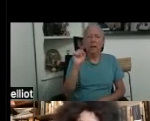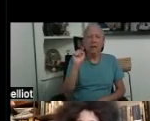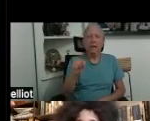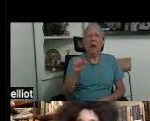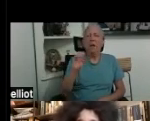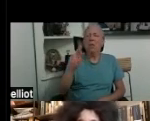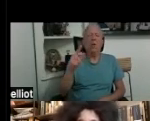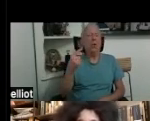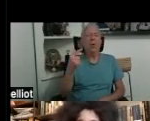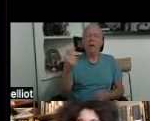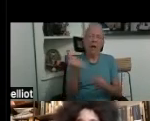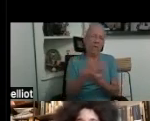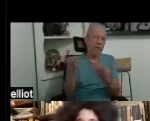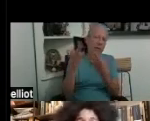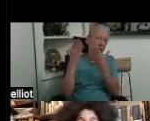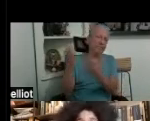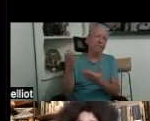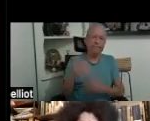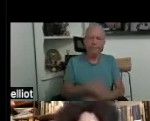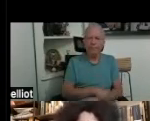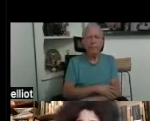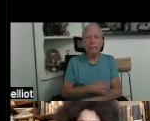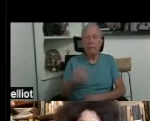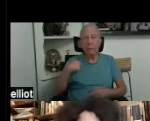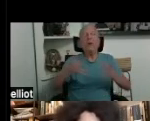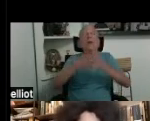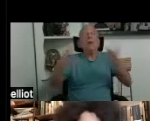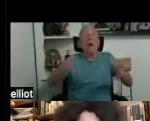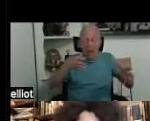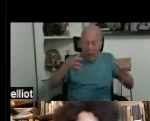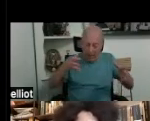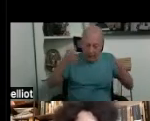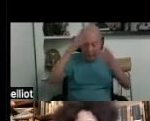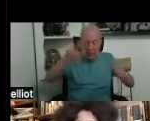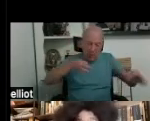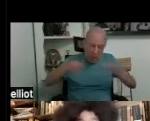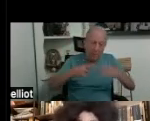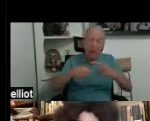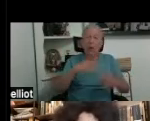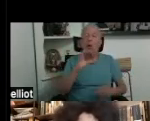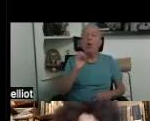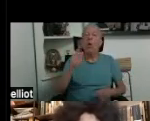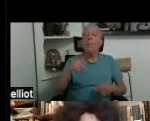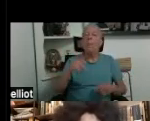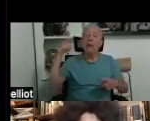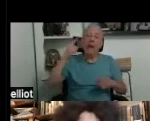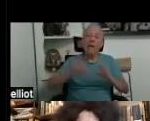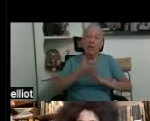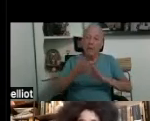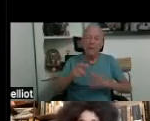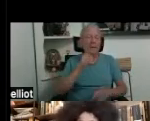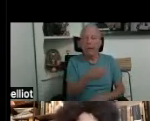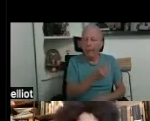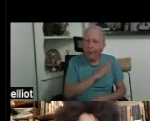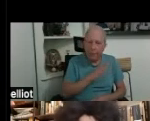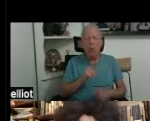selc.org. We've covered a lot about cooperative governance, how it's not just about having a board, but